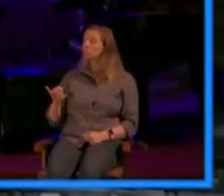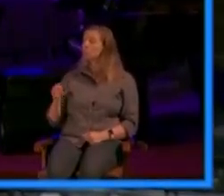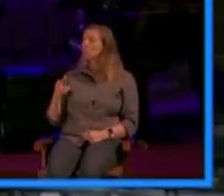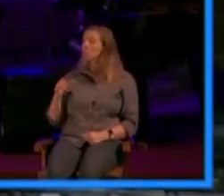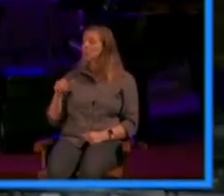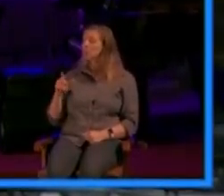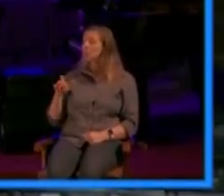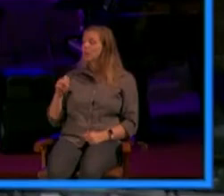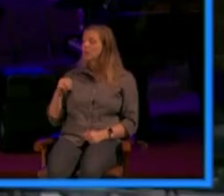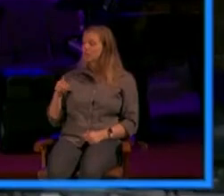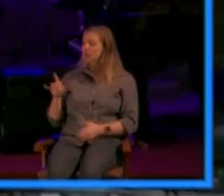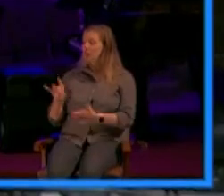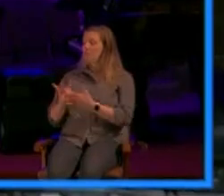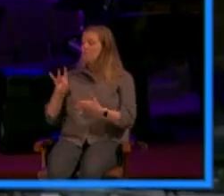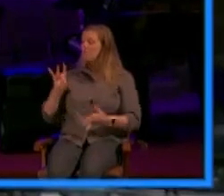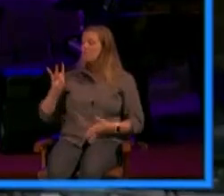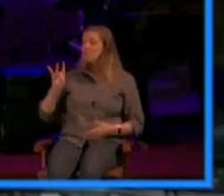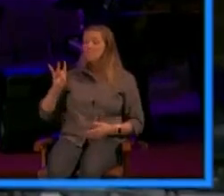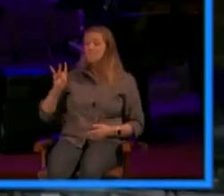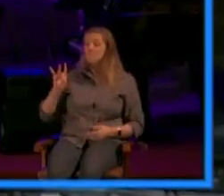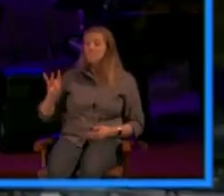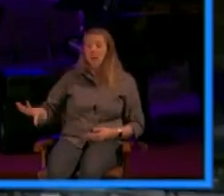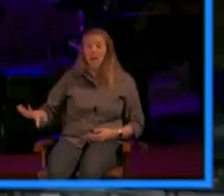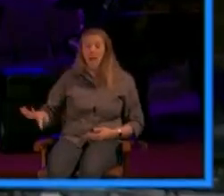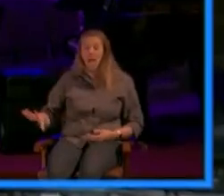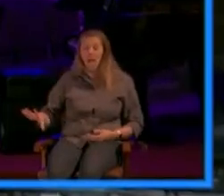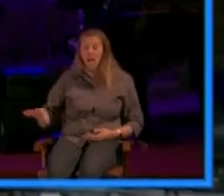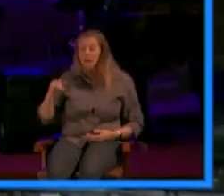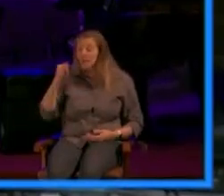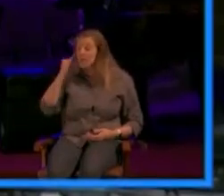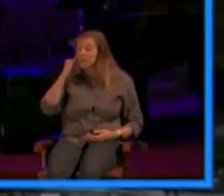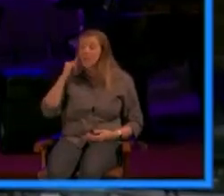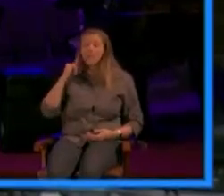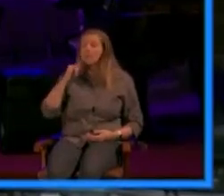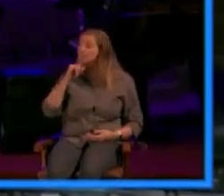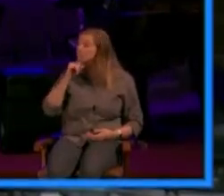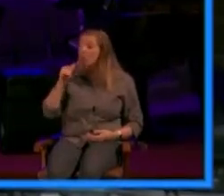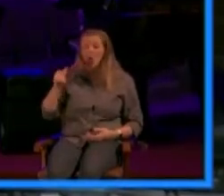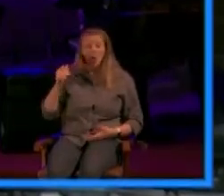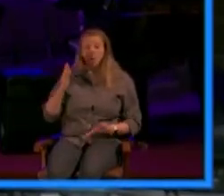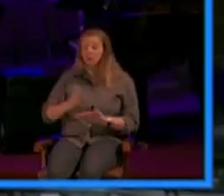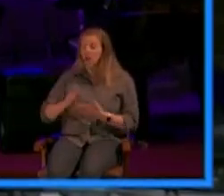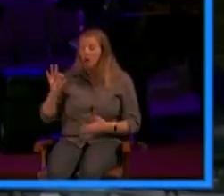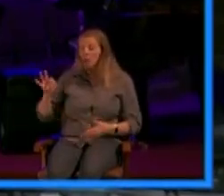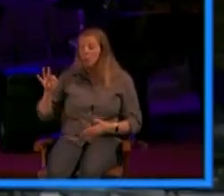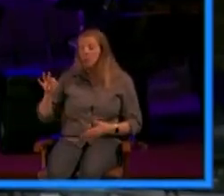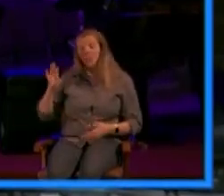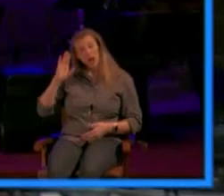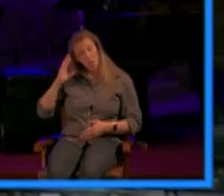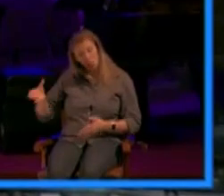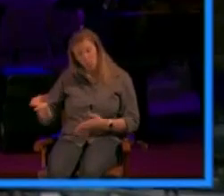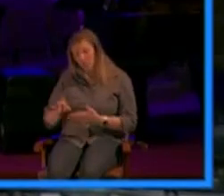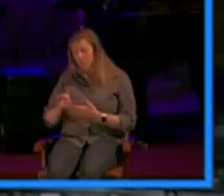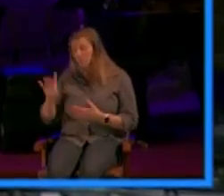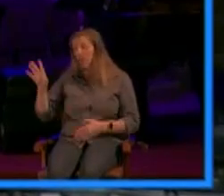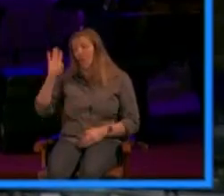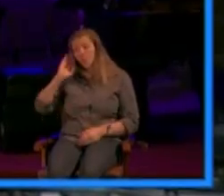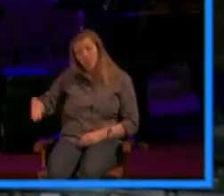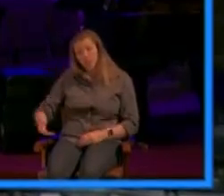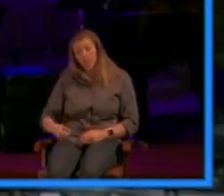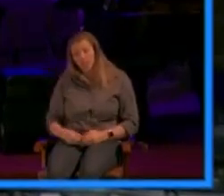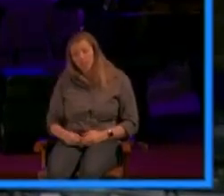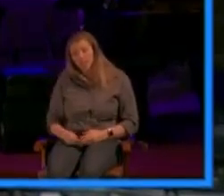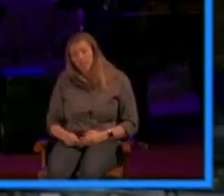banish you from this country if you don't stop preaching this gospel. And Chrysostom looked at him and he said,